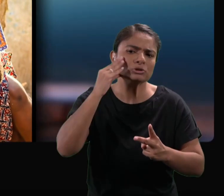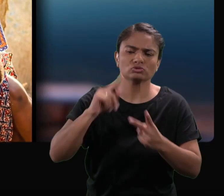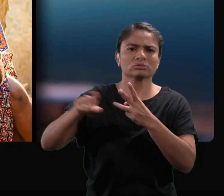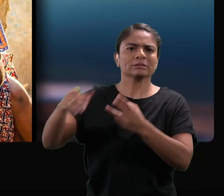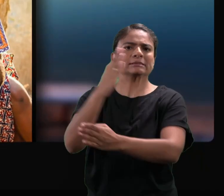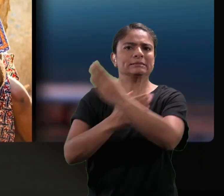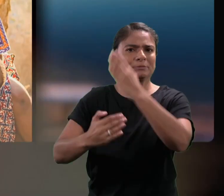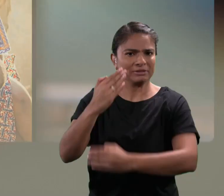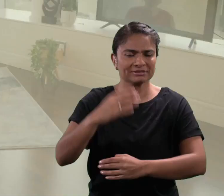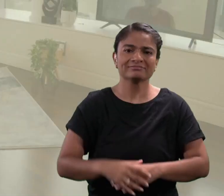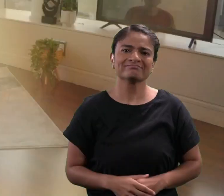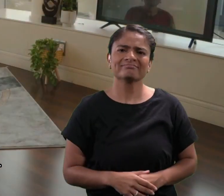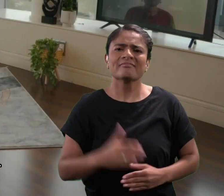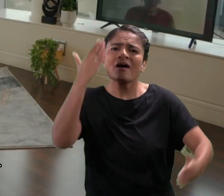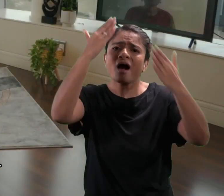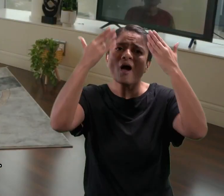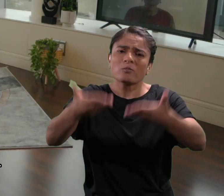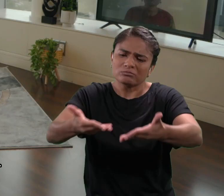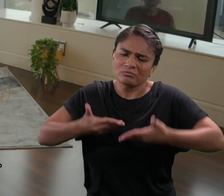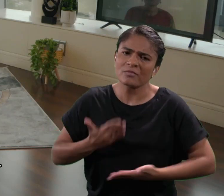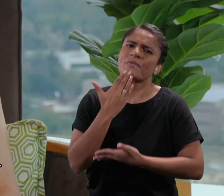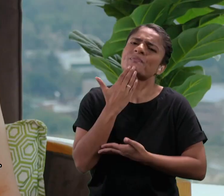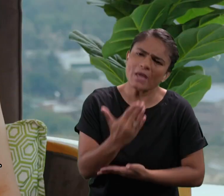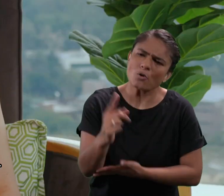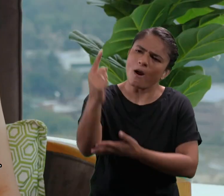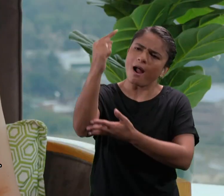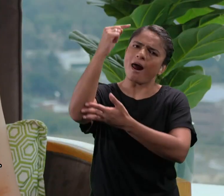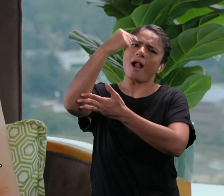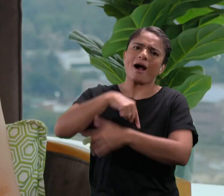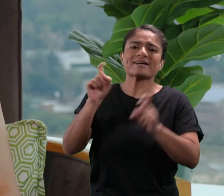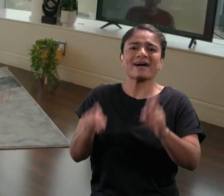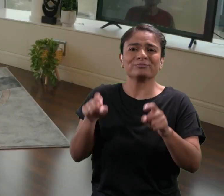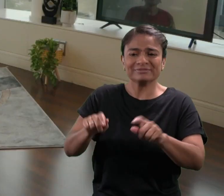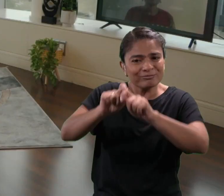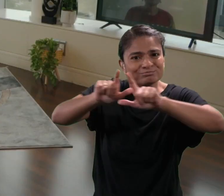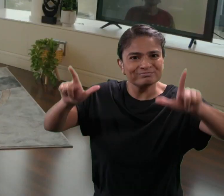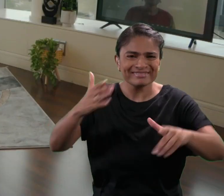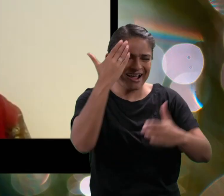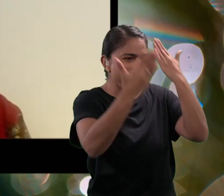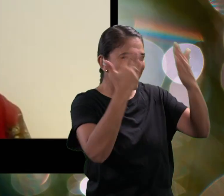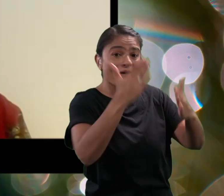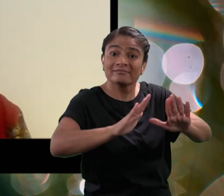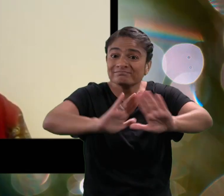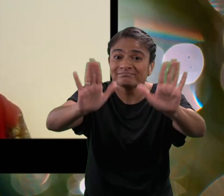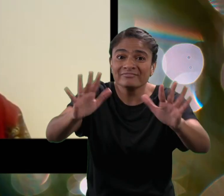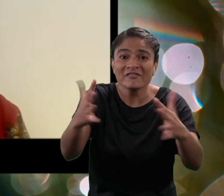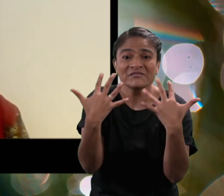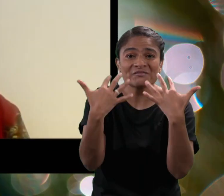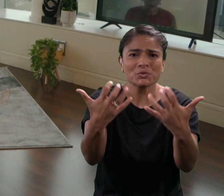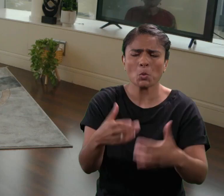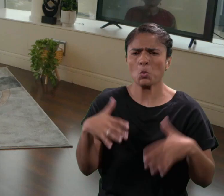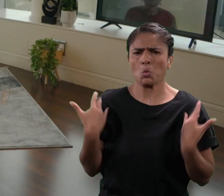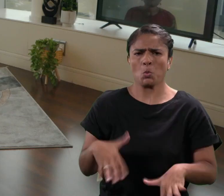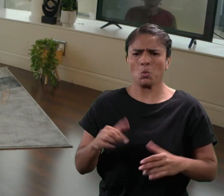of sexuality. Hello, Doctor. Thanks for joining us all the way from Cape Town. Hello, Helga, and hello to your